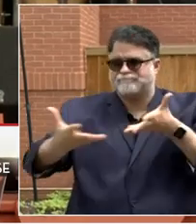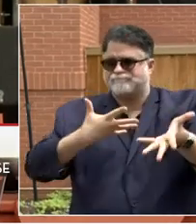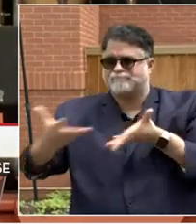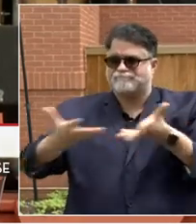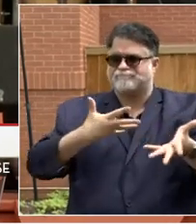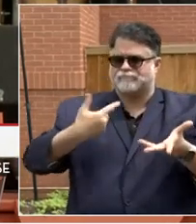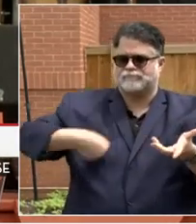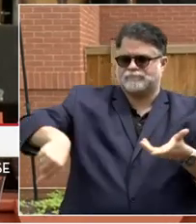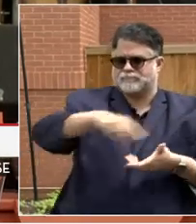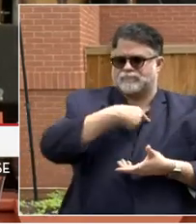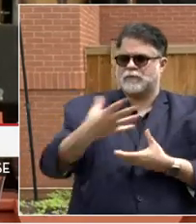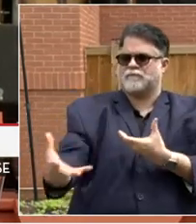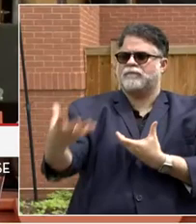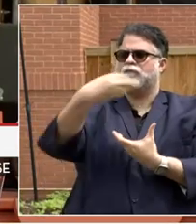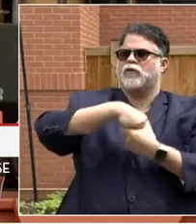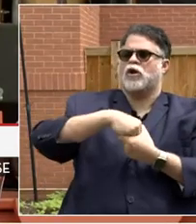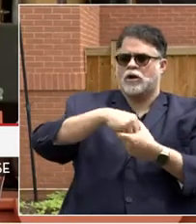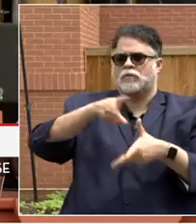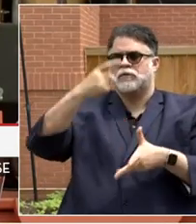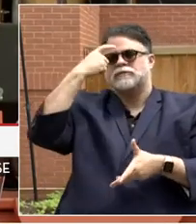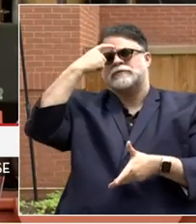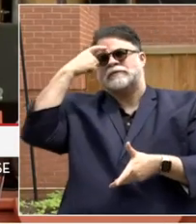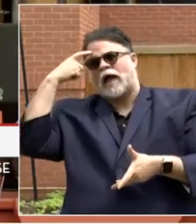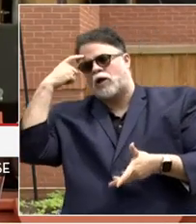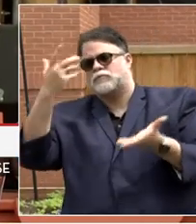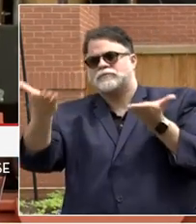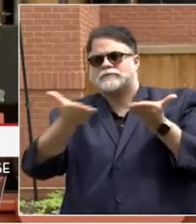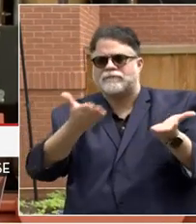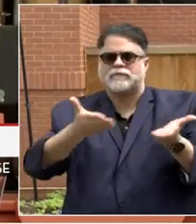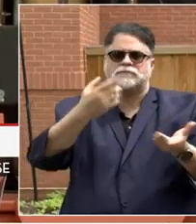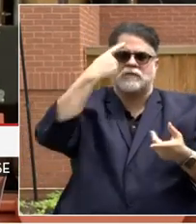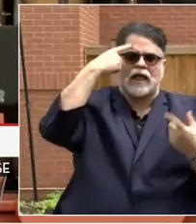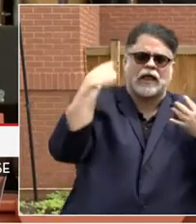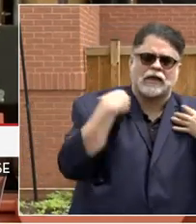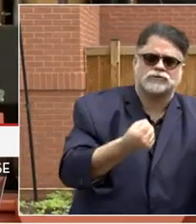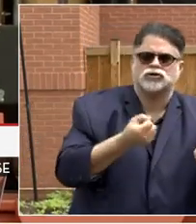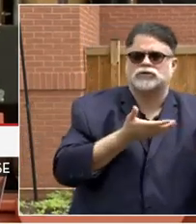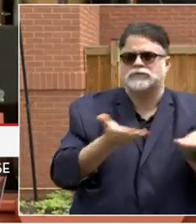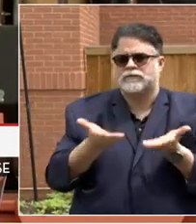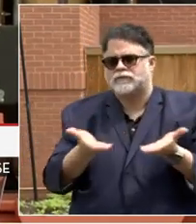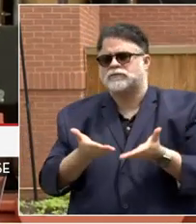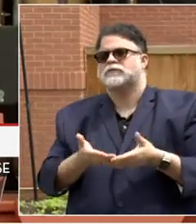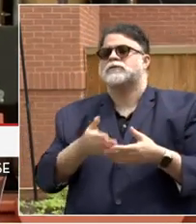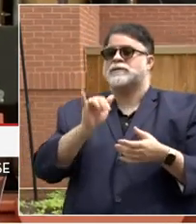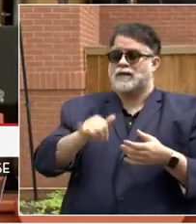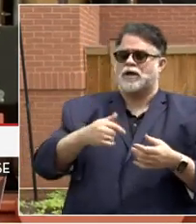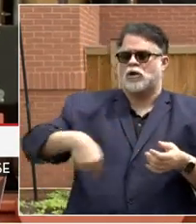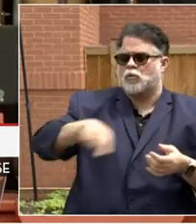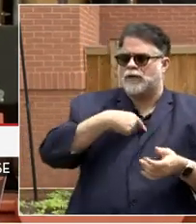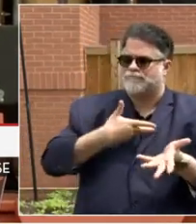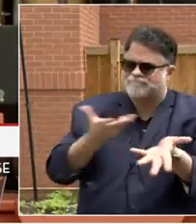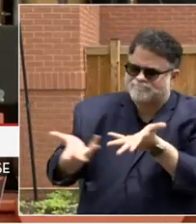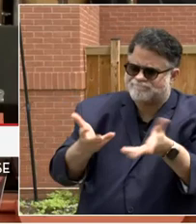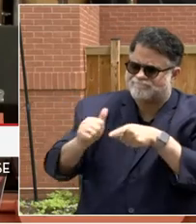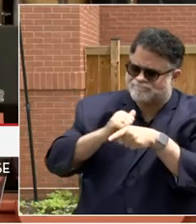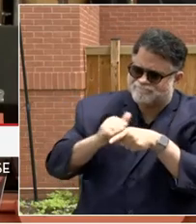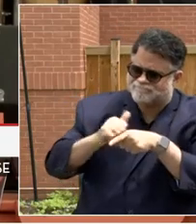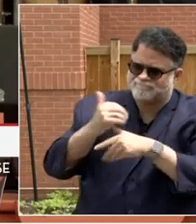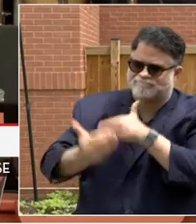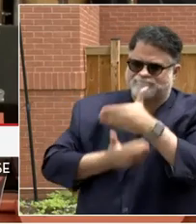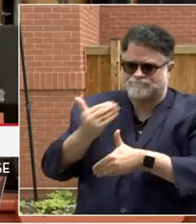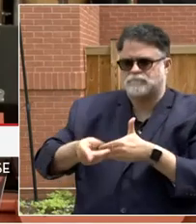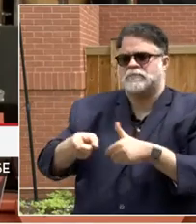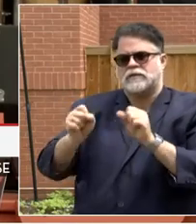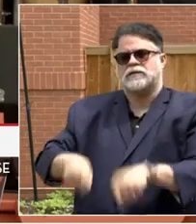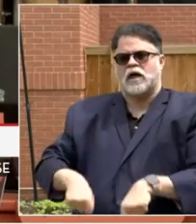the trauma services that they need and the job training that they need so they can be on their way to a permanent job.